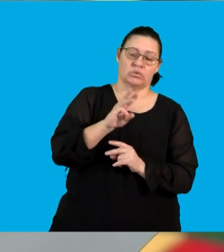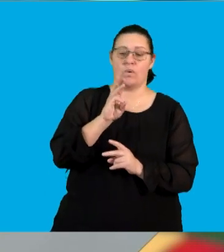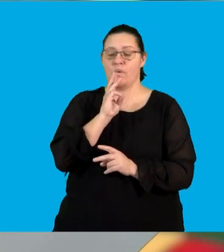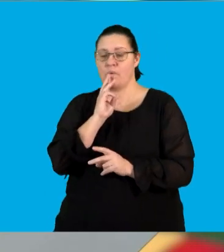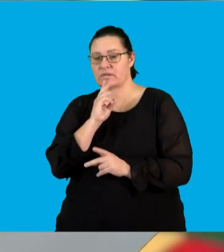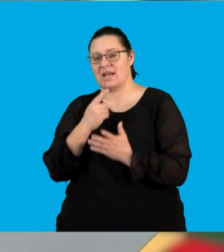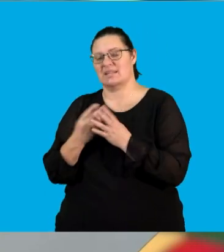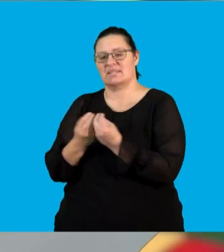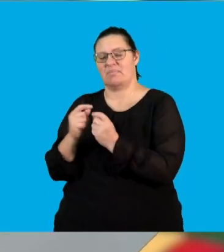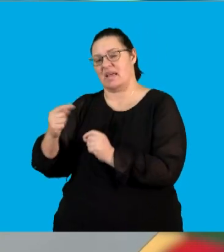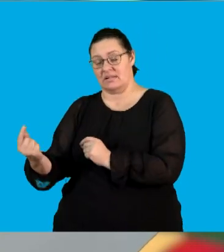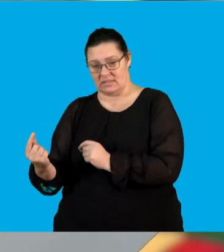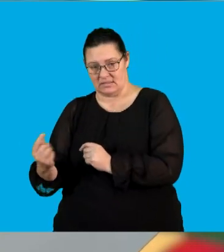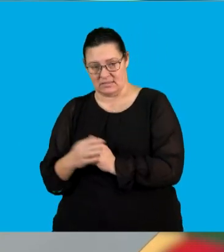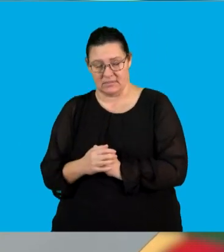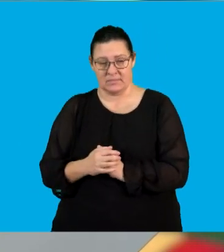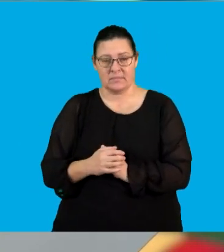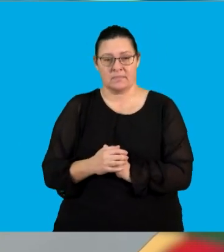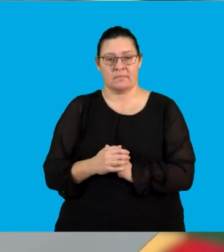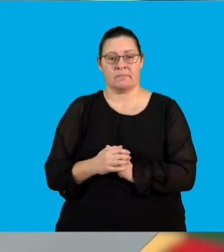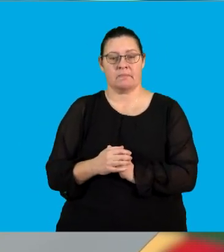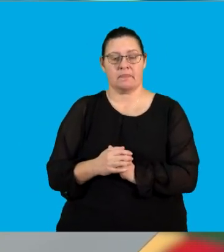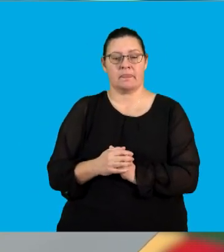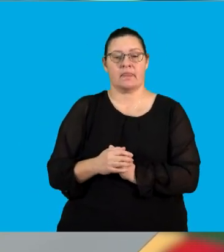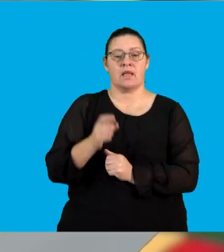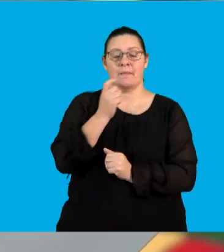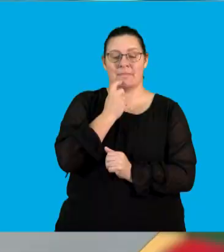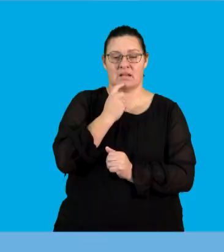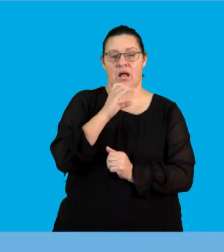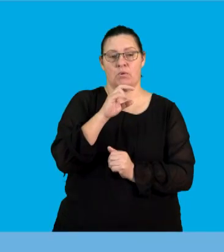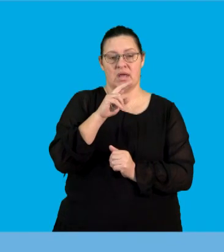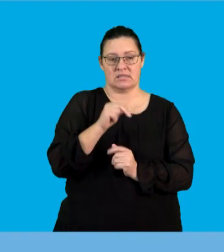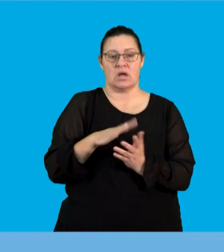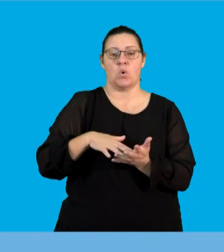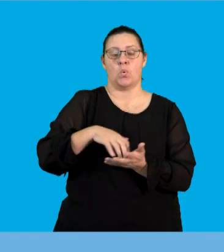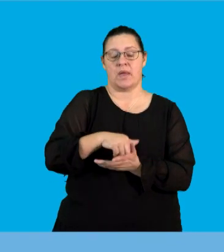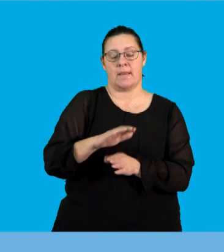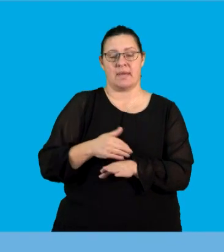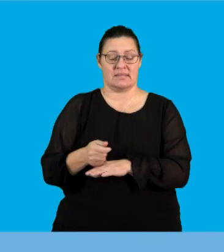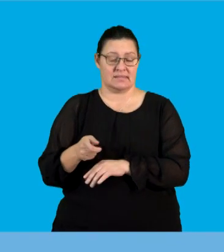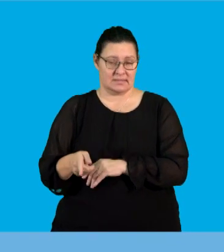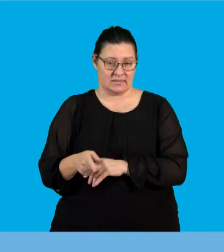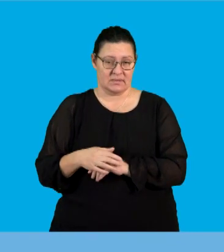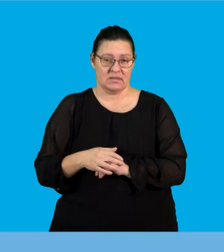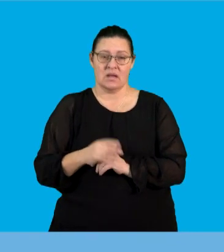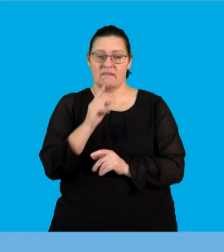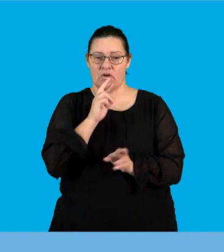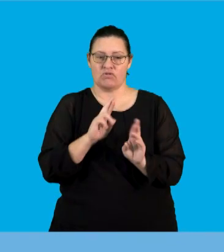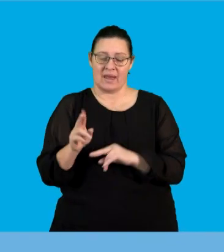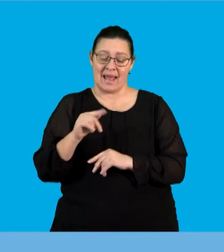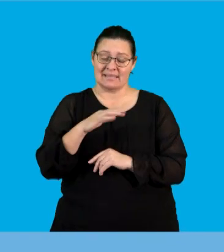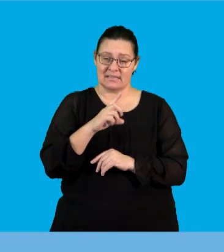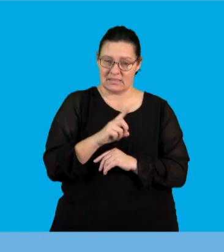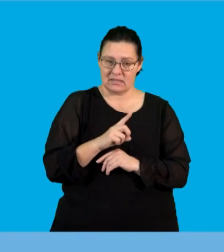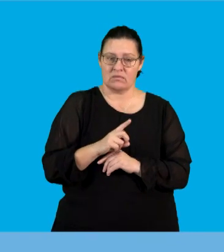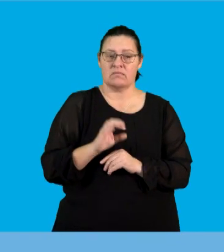else if the base was a metal carbonate. Then metal carbonates, they are weak bases. So when the metal carbonates react with an